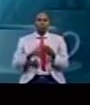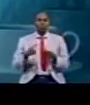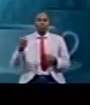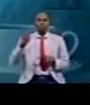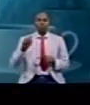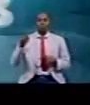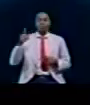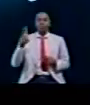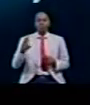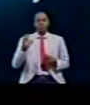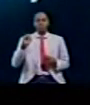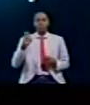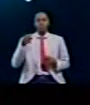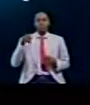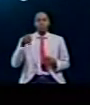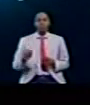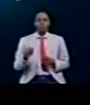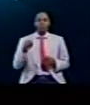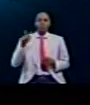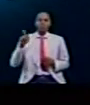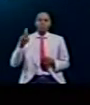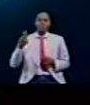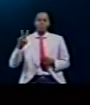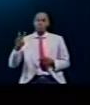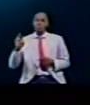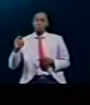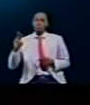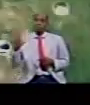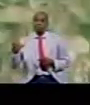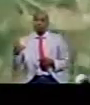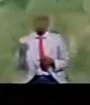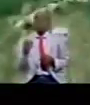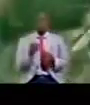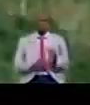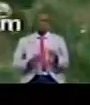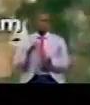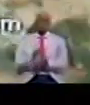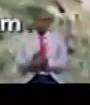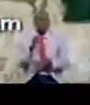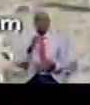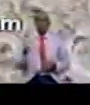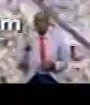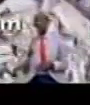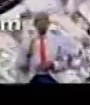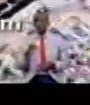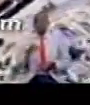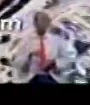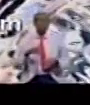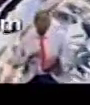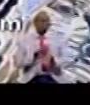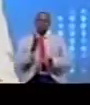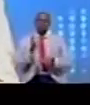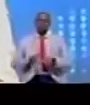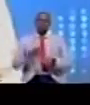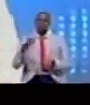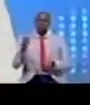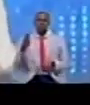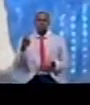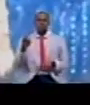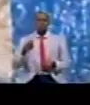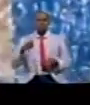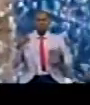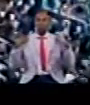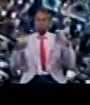no regard for elders, no regard. Go to social media and see how people abuse elders, talk to elders